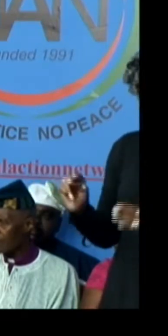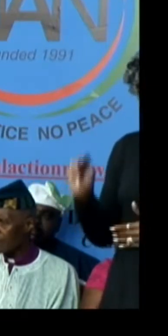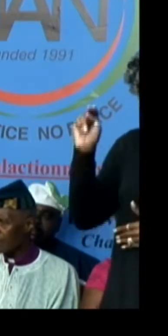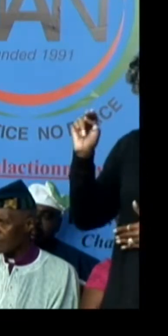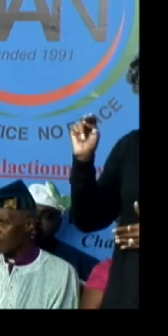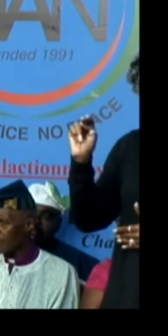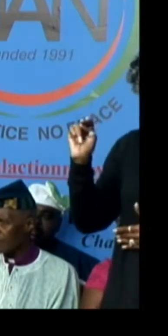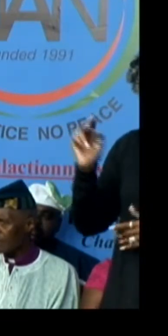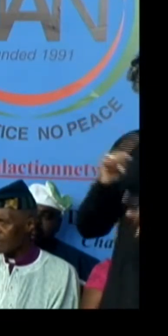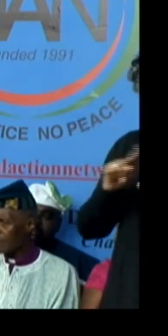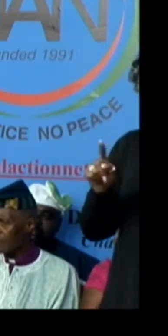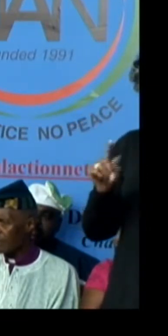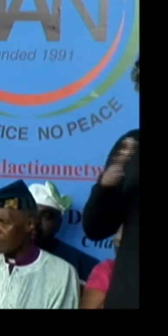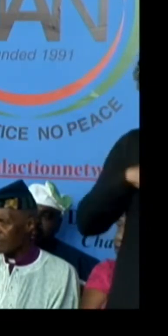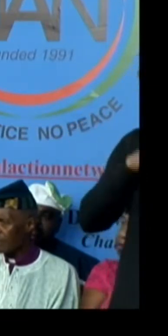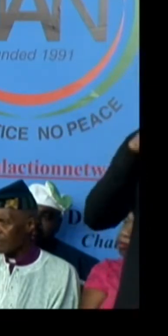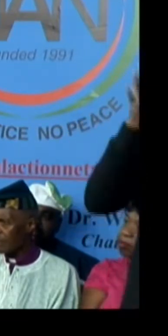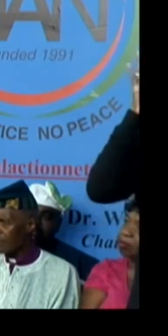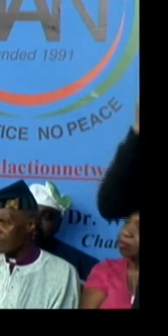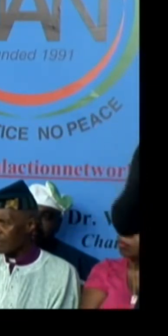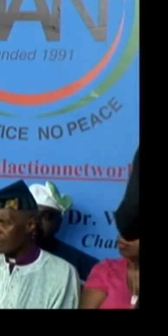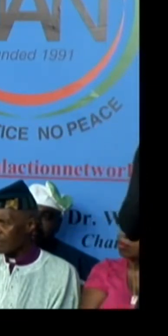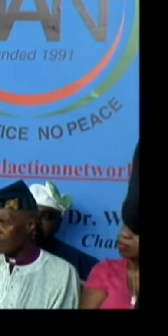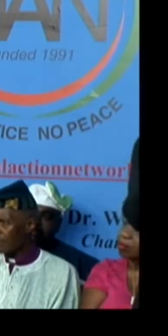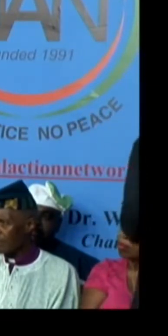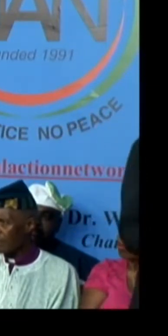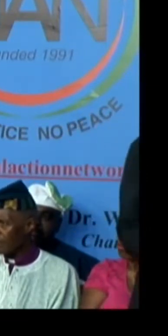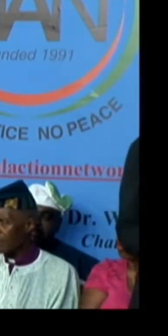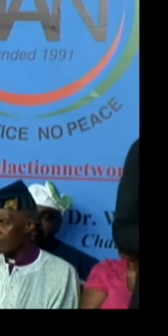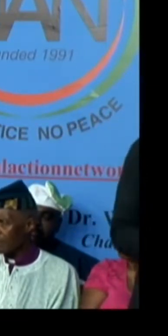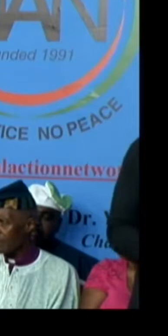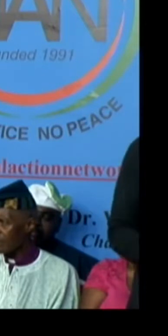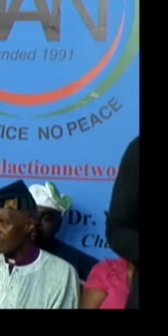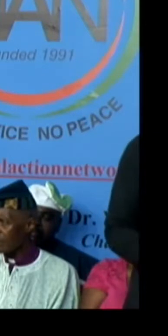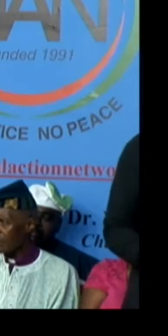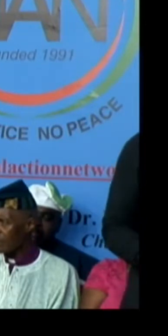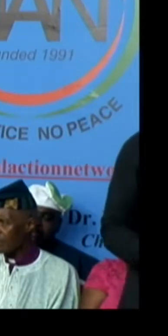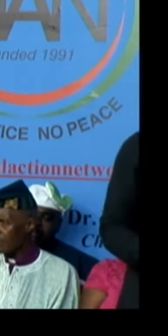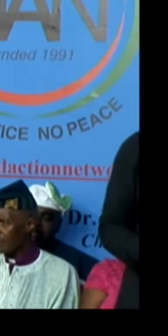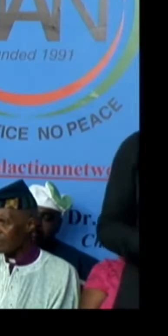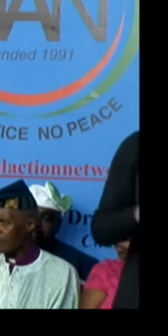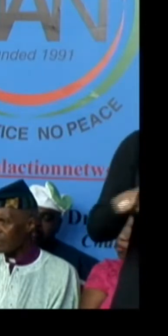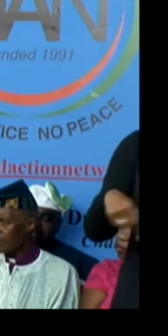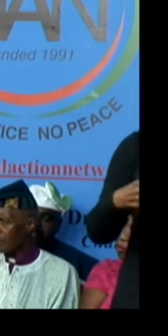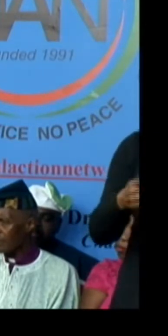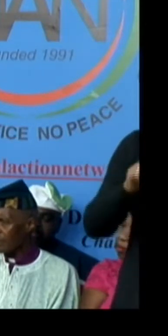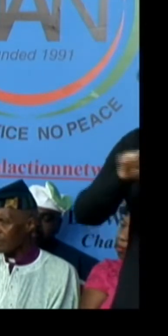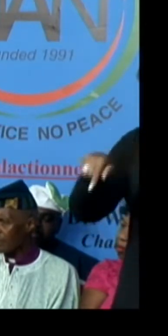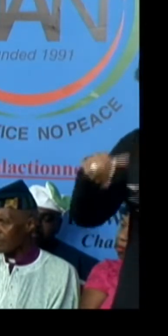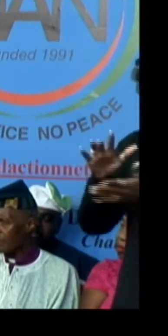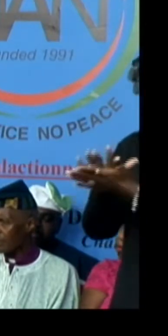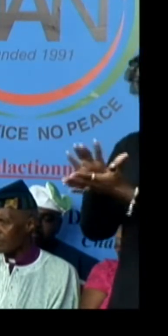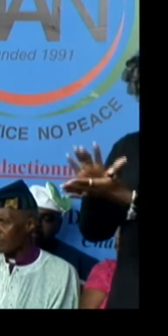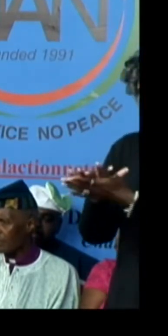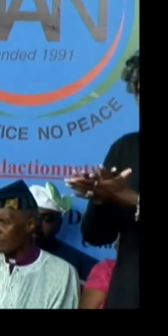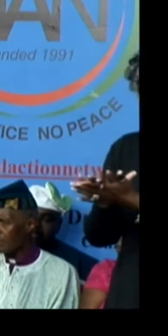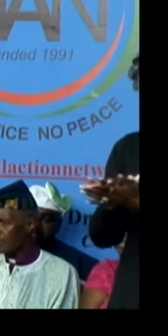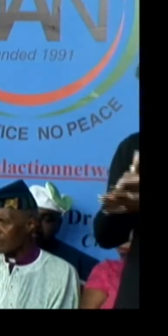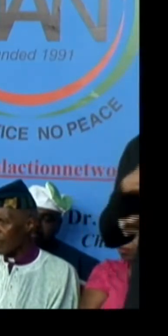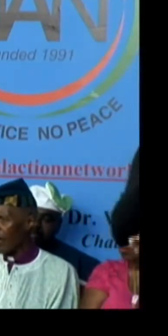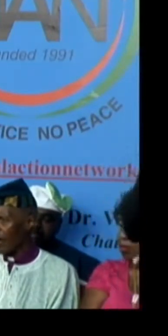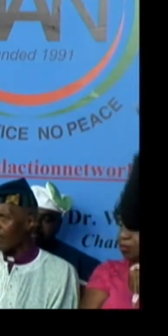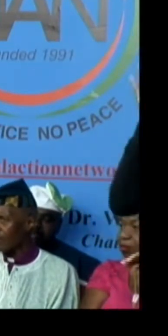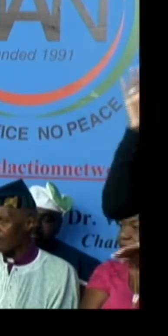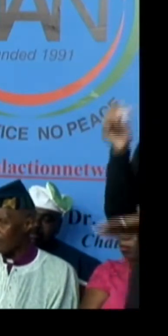When I became old enough to go to school, they could not help me with my